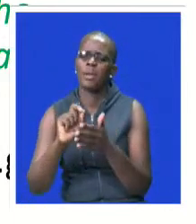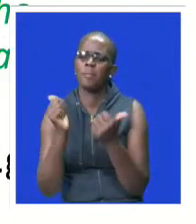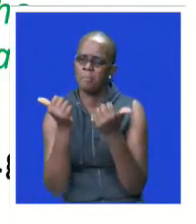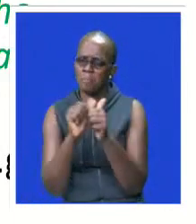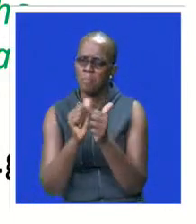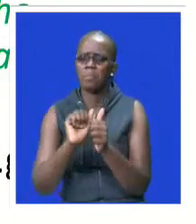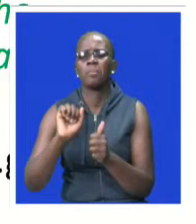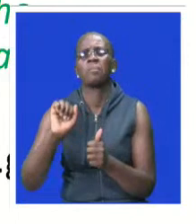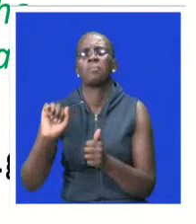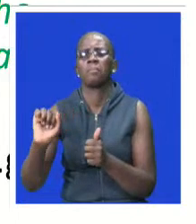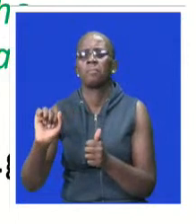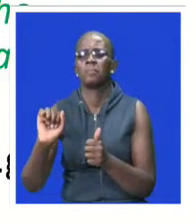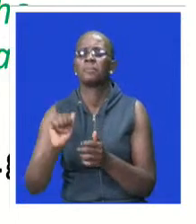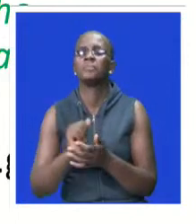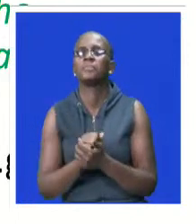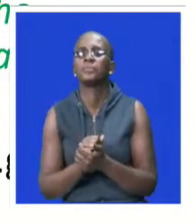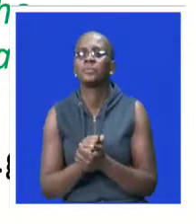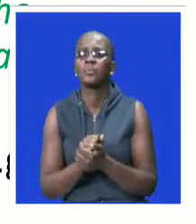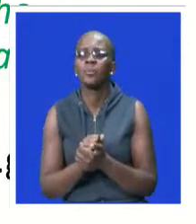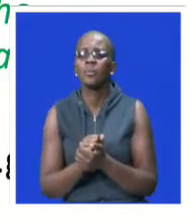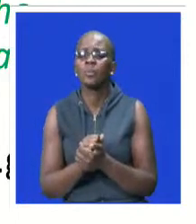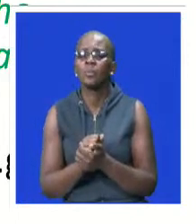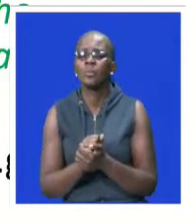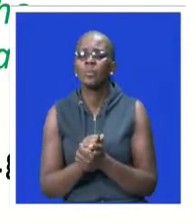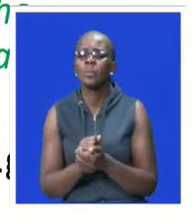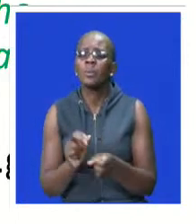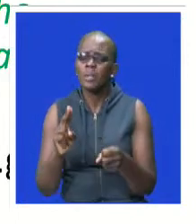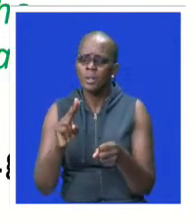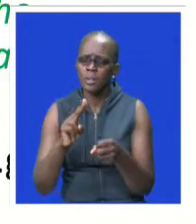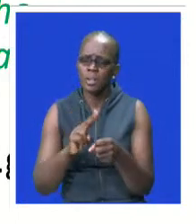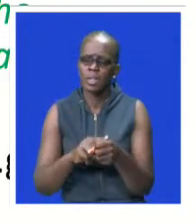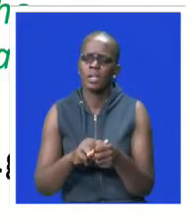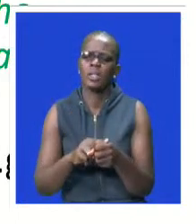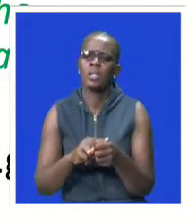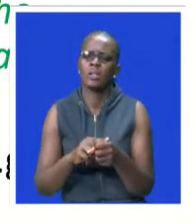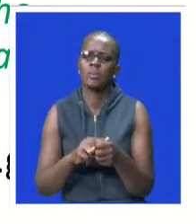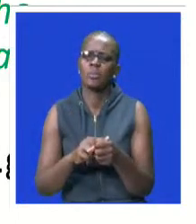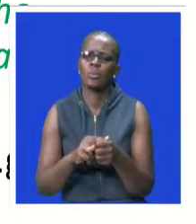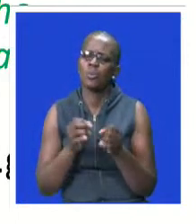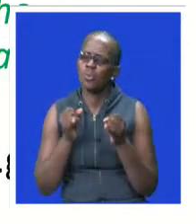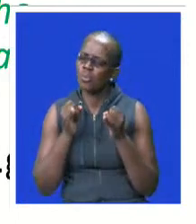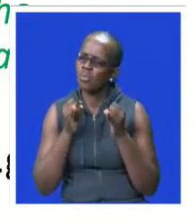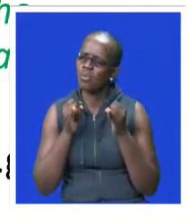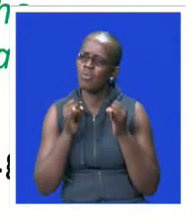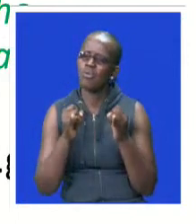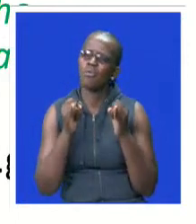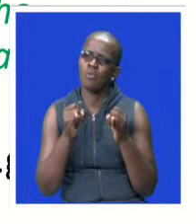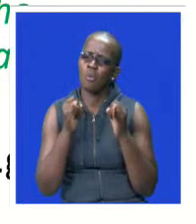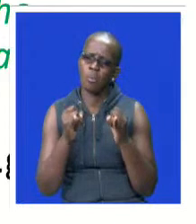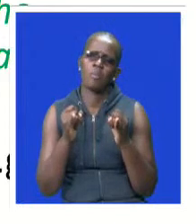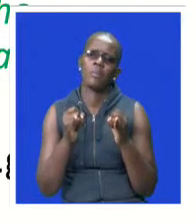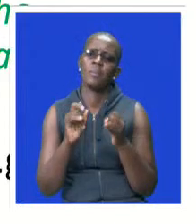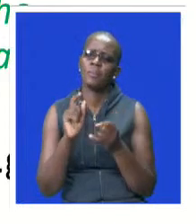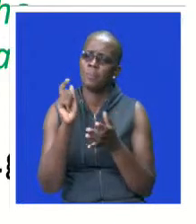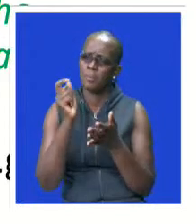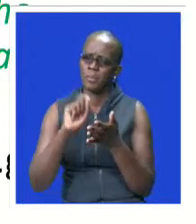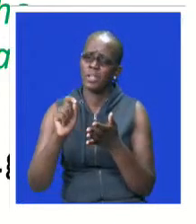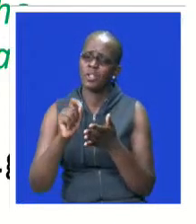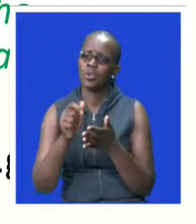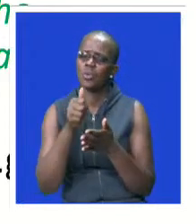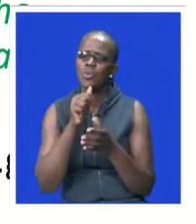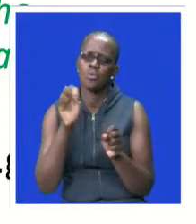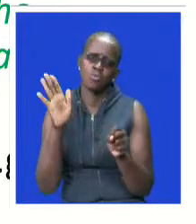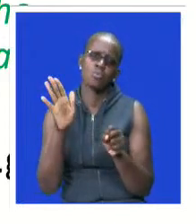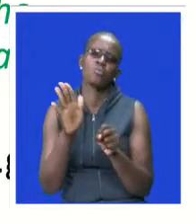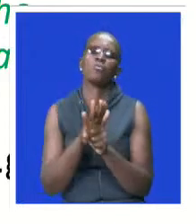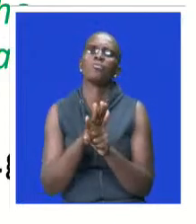time, in formal writing, we use full sentences such as that which you call complex sentences. And then